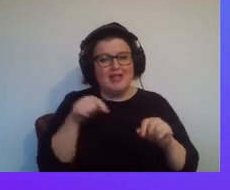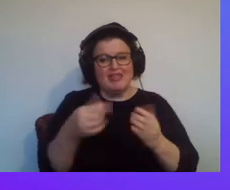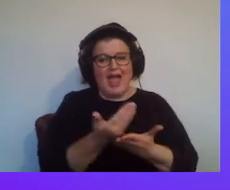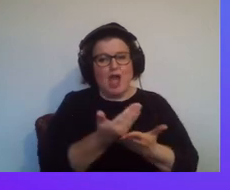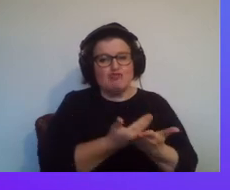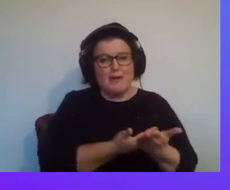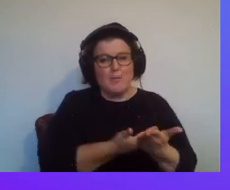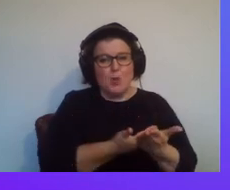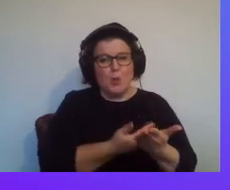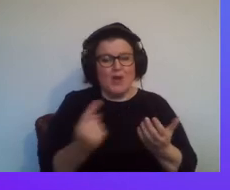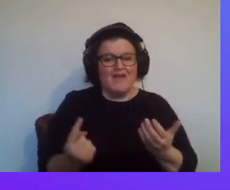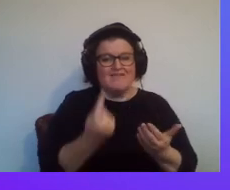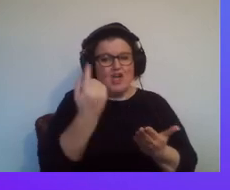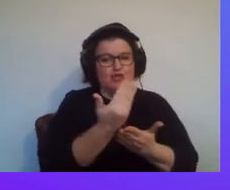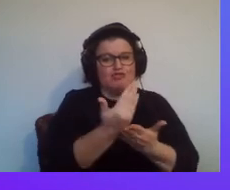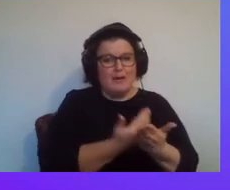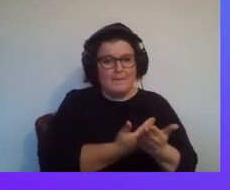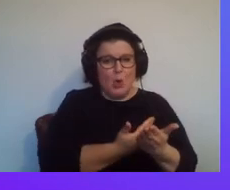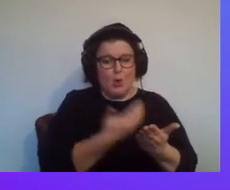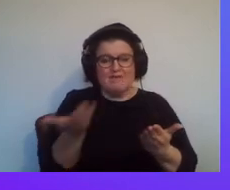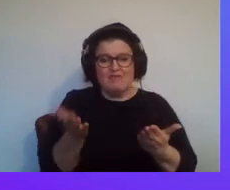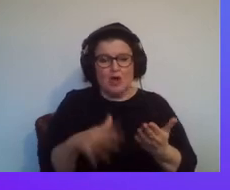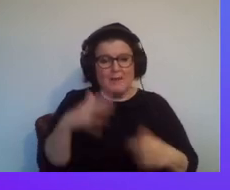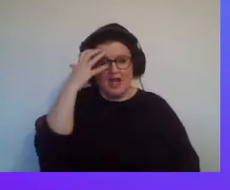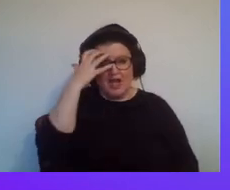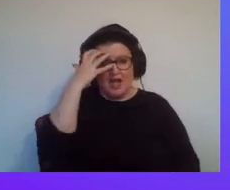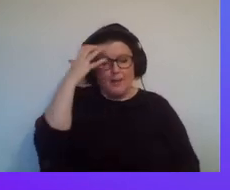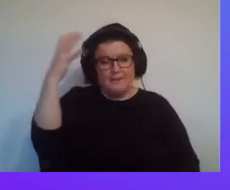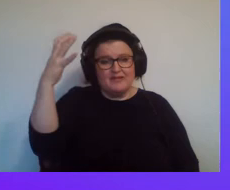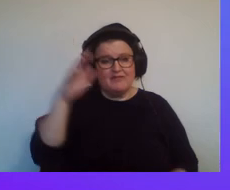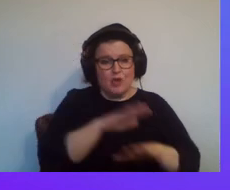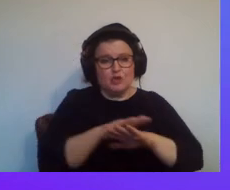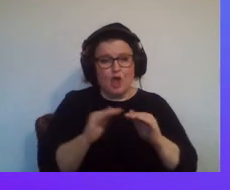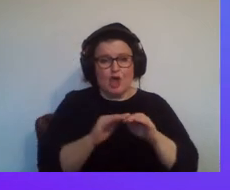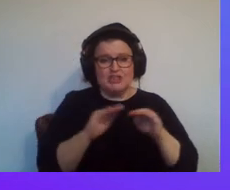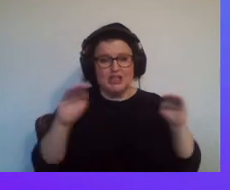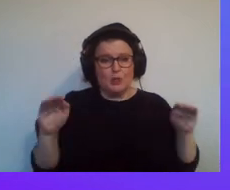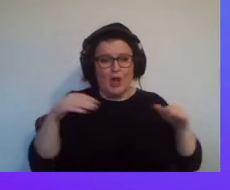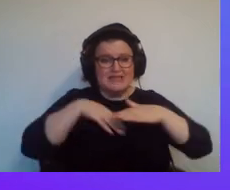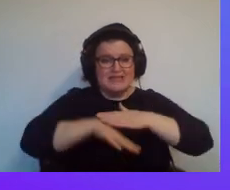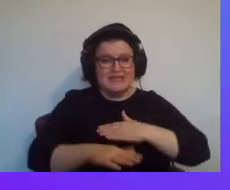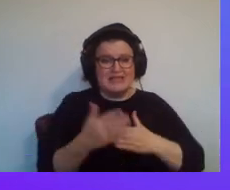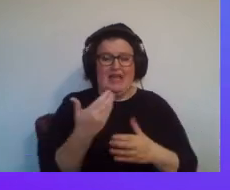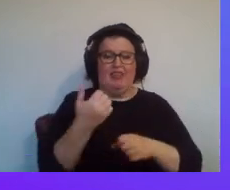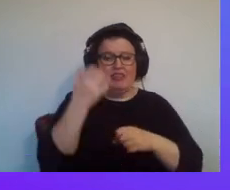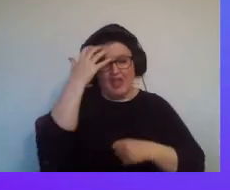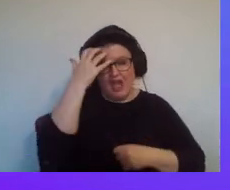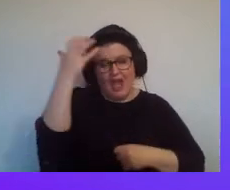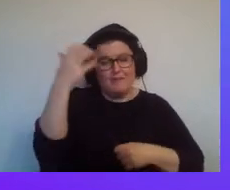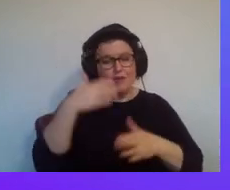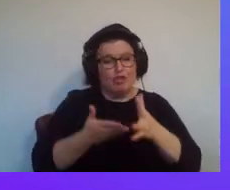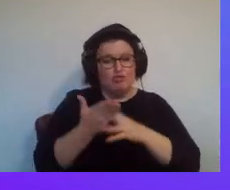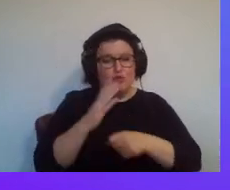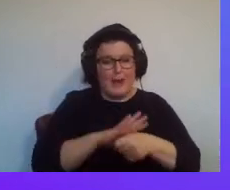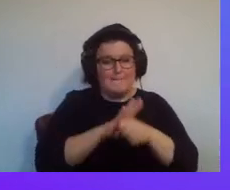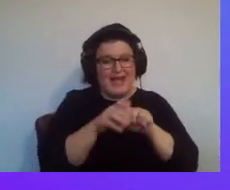first report that was done by government on inequalities in the pandemic, and it's helped to shape policy and programs that we've implemented